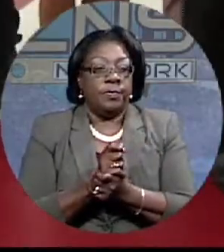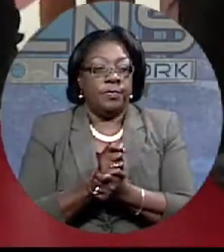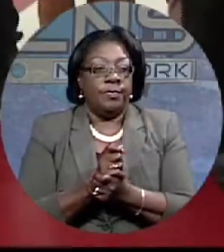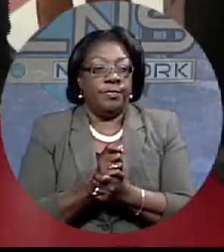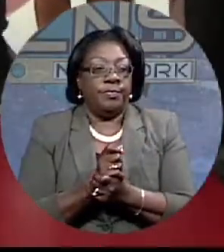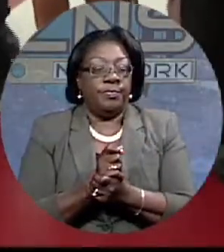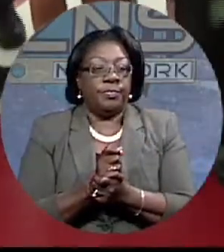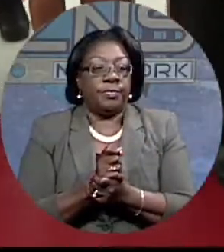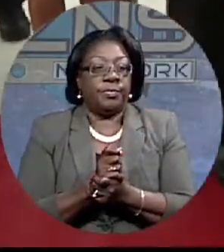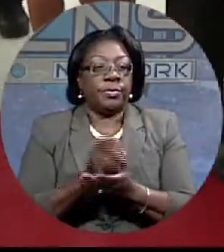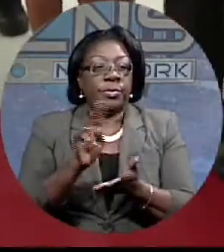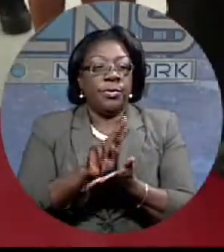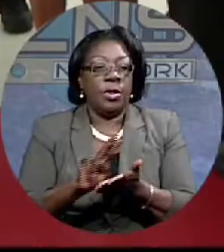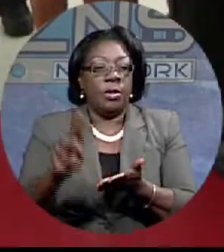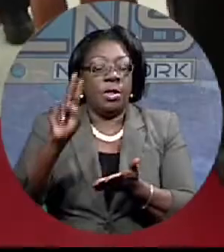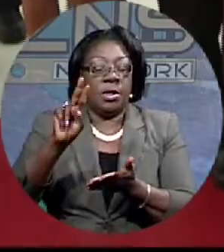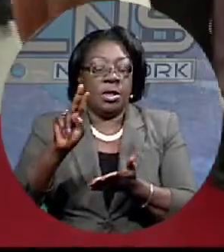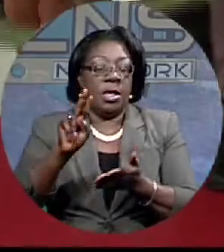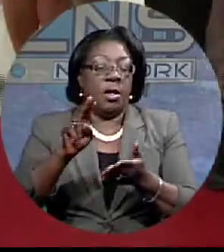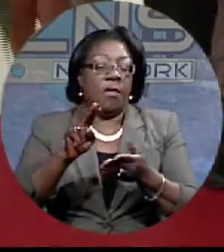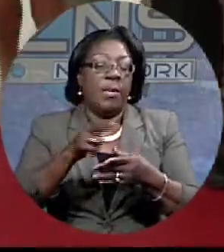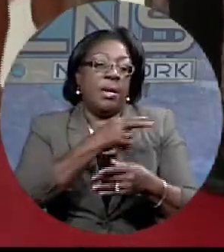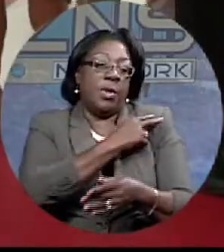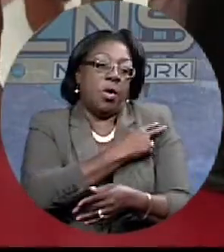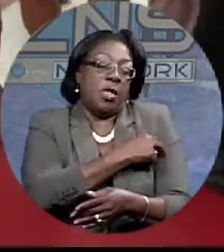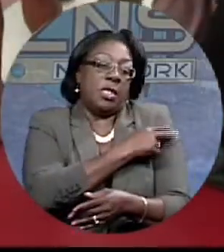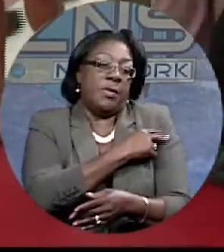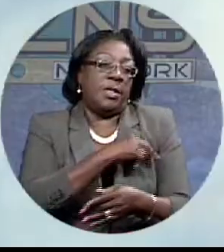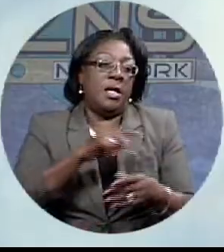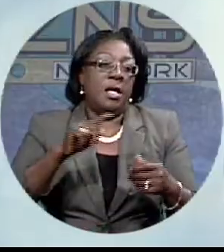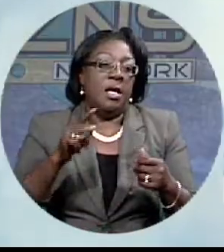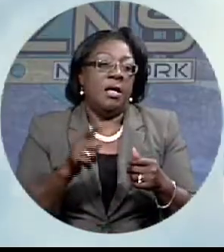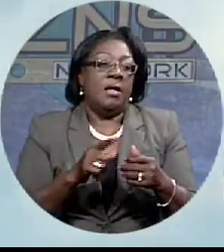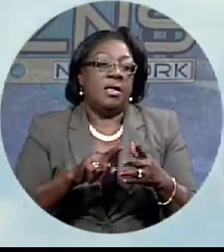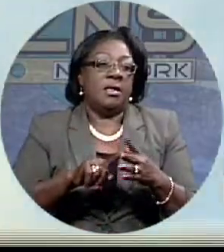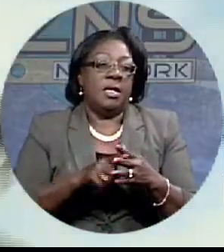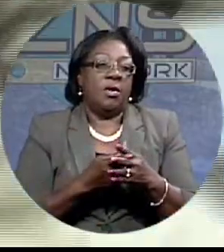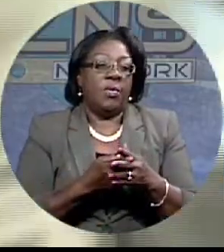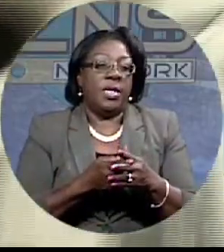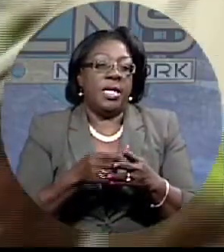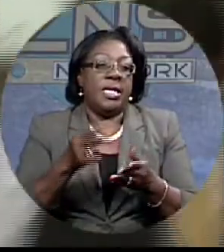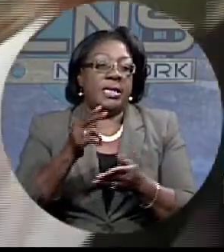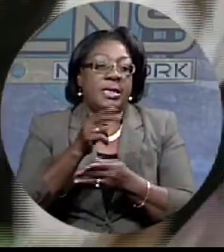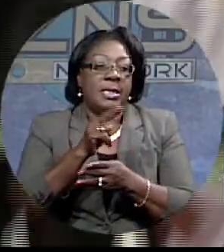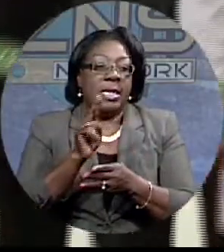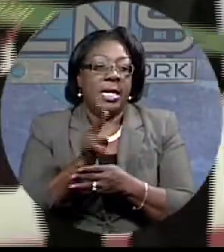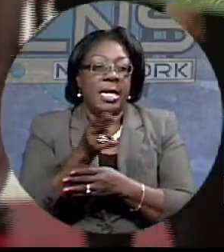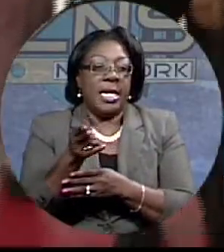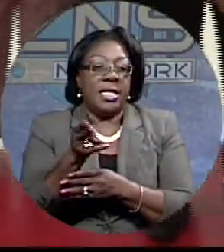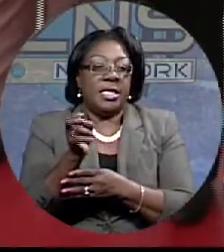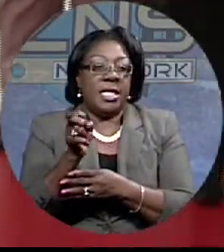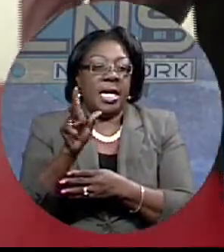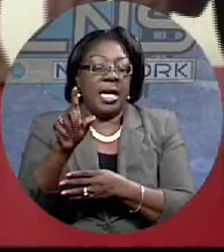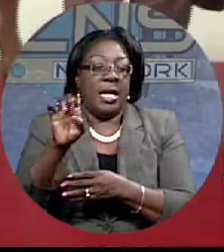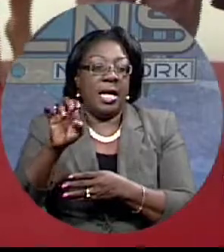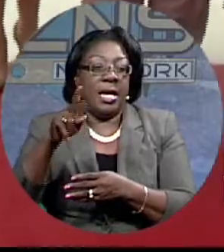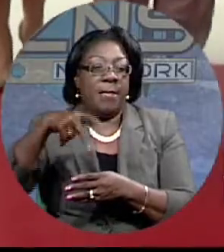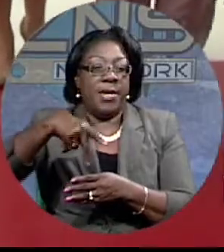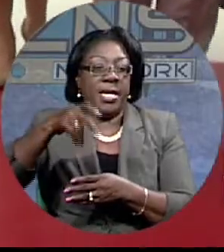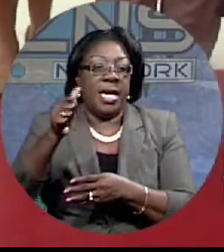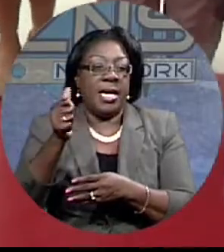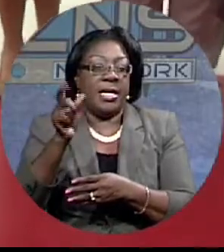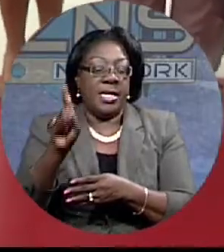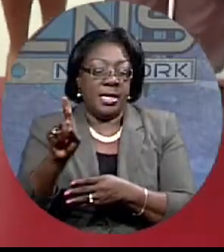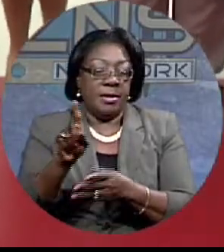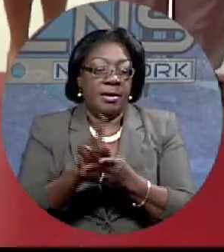And with that, the University of Miami Hospital officially launched its new helipad. Minister of Health, the Honorable Dr. Perry Gomez, assisted UM President Dr. Donna